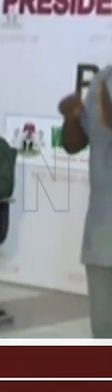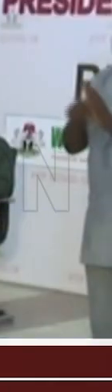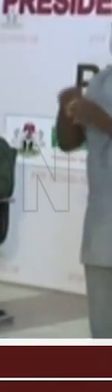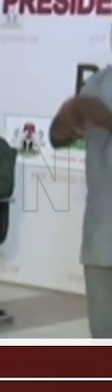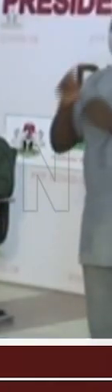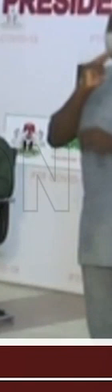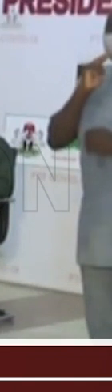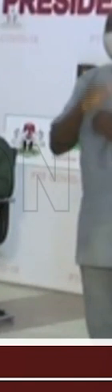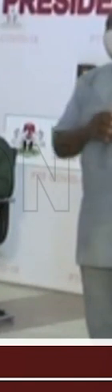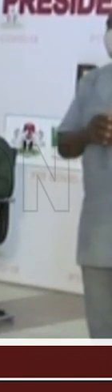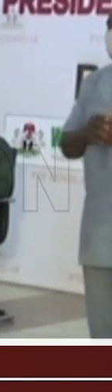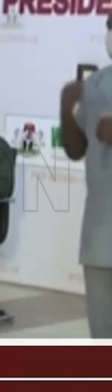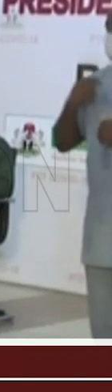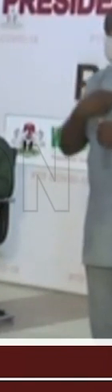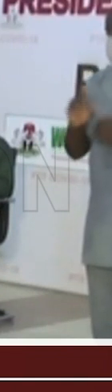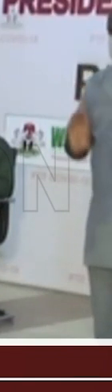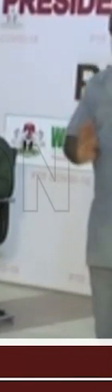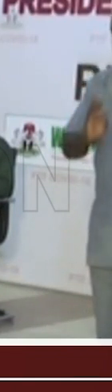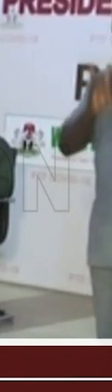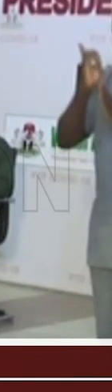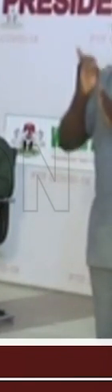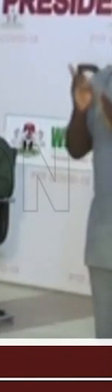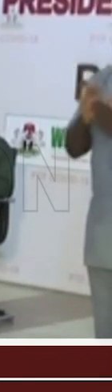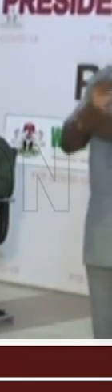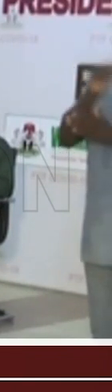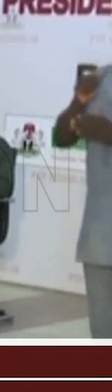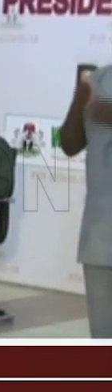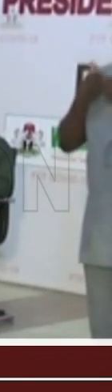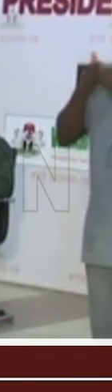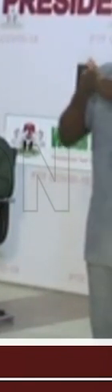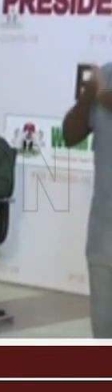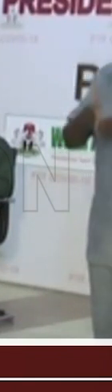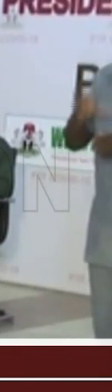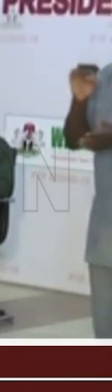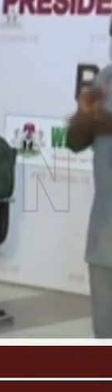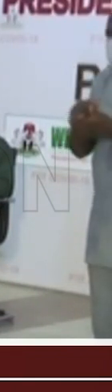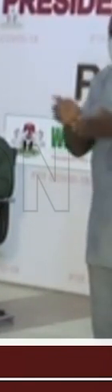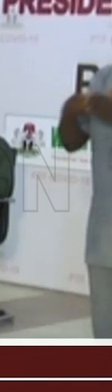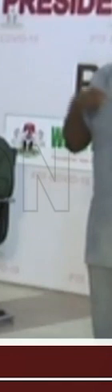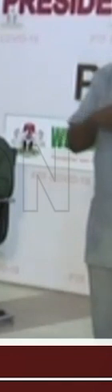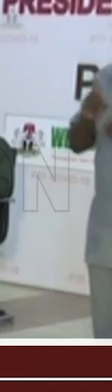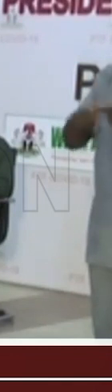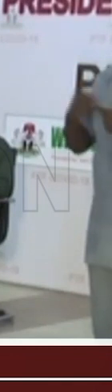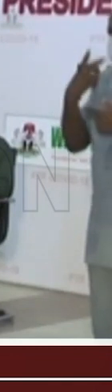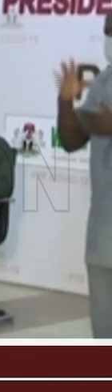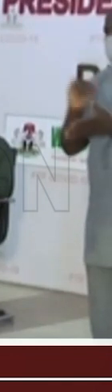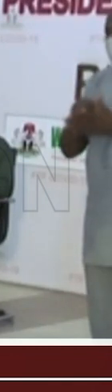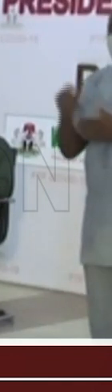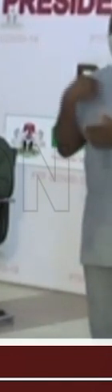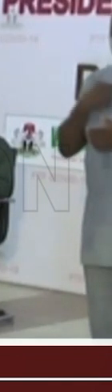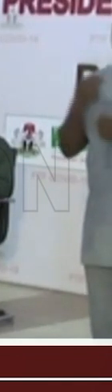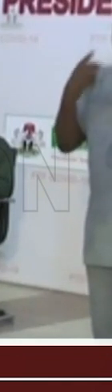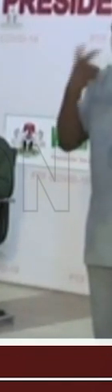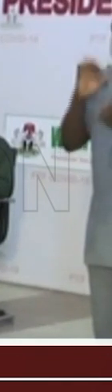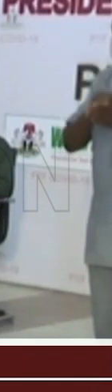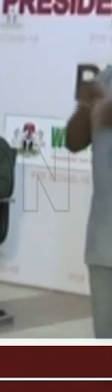In a swift reaction, the Director General of the NCDC, in his address at the Presidential Task Force on COVID-19 briefing, says government